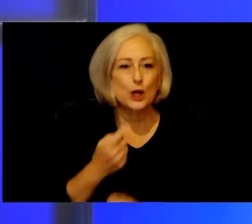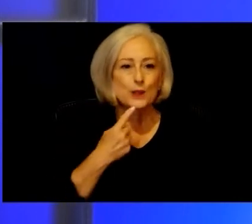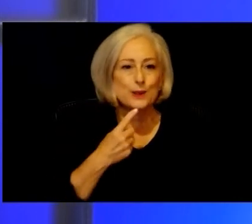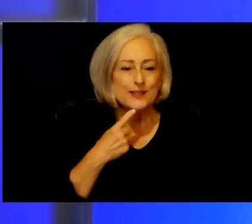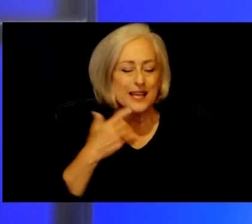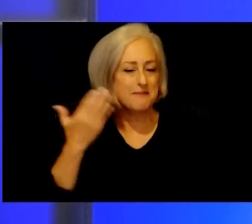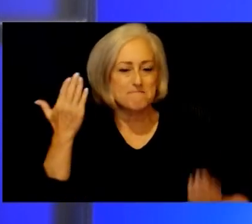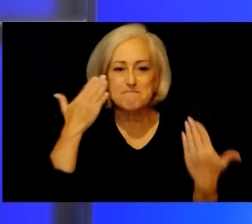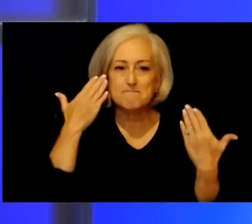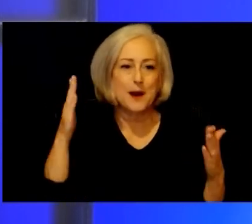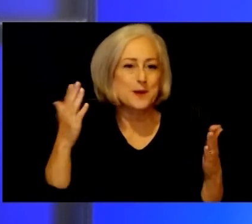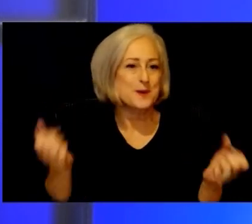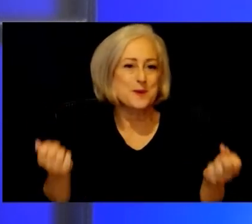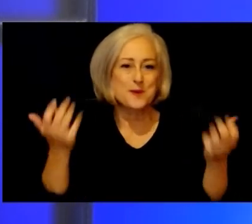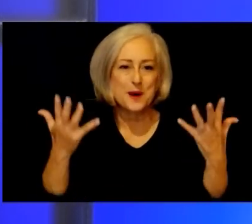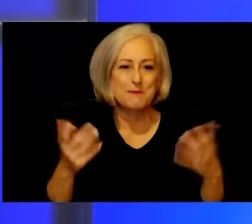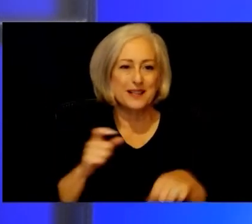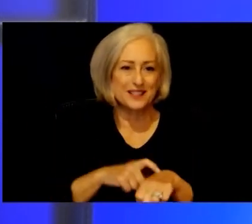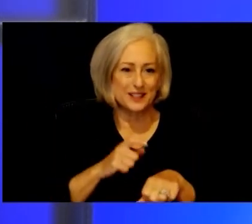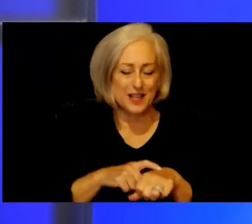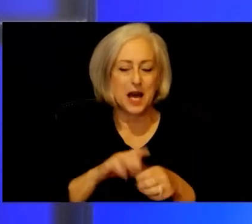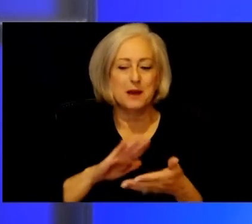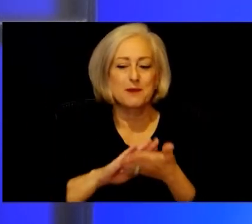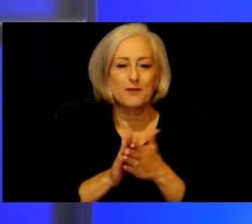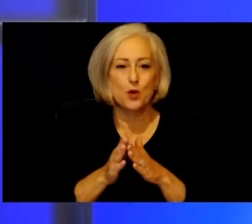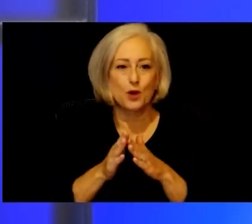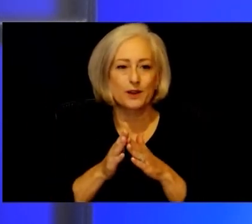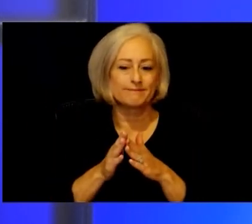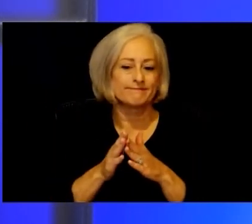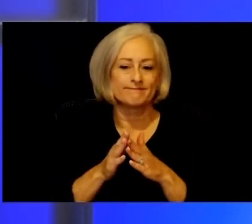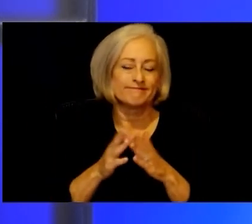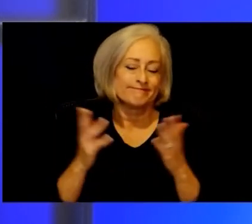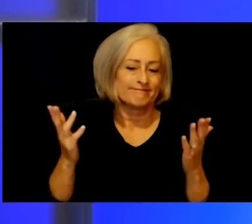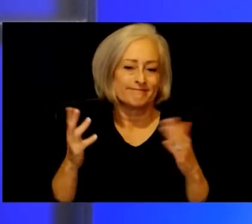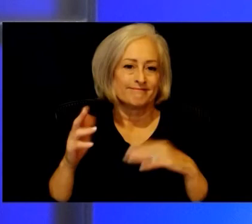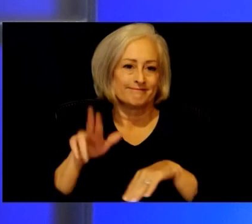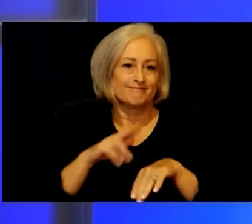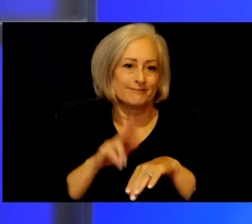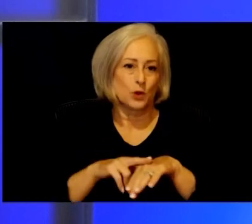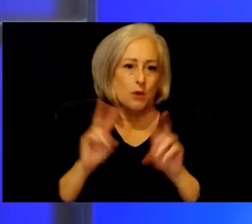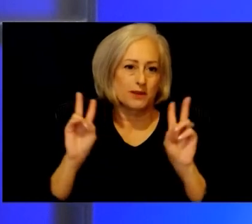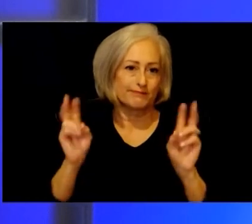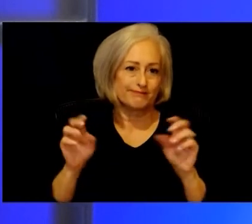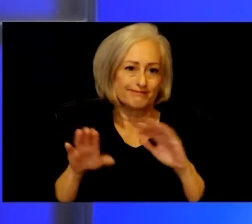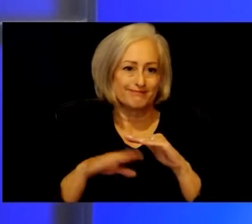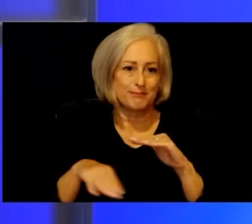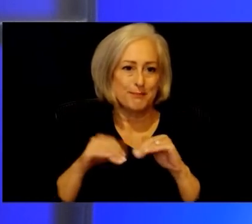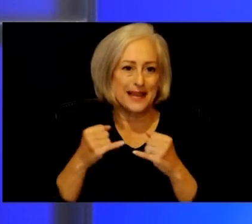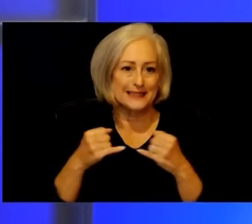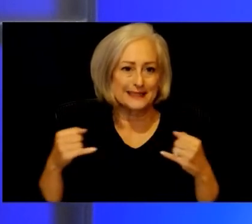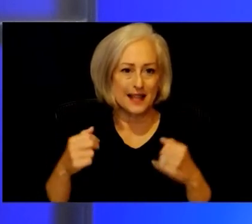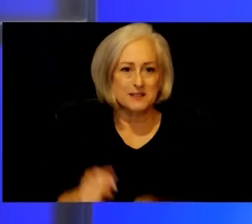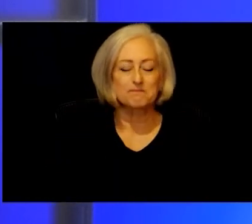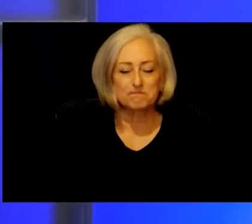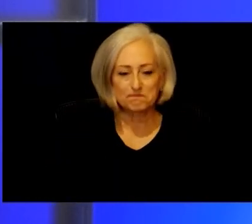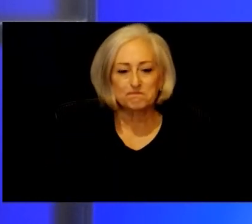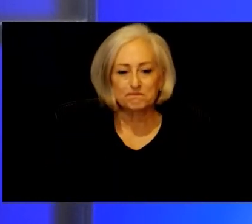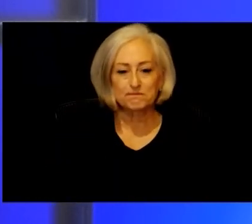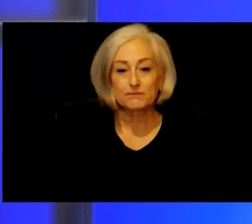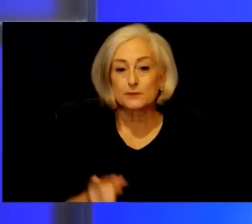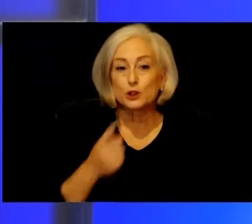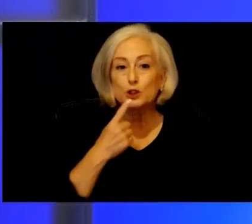much time it'll be till we're back to baseline. But also an interesting thing about, as you brought up the 1918 Spanish